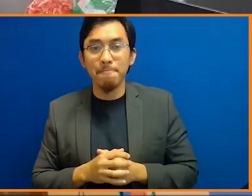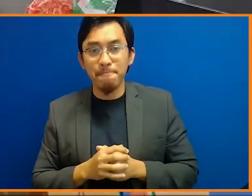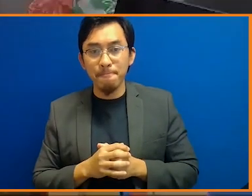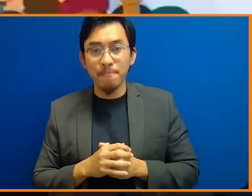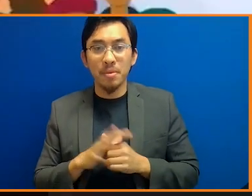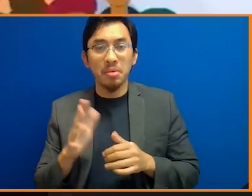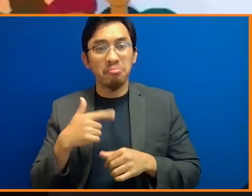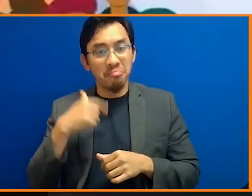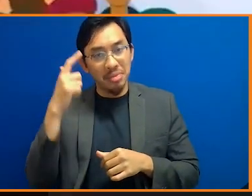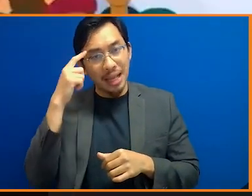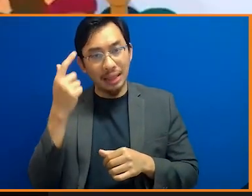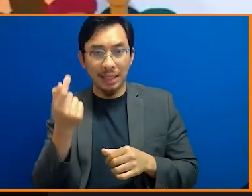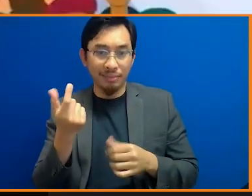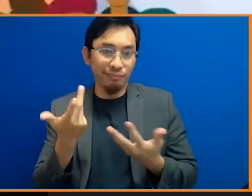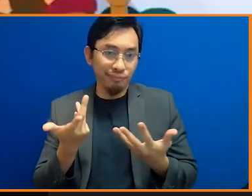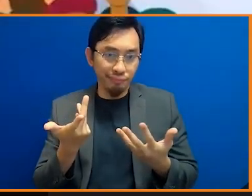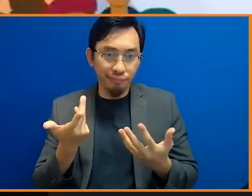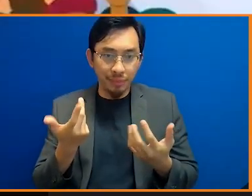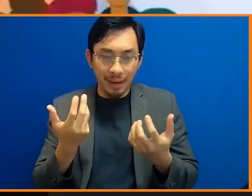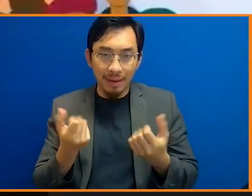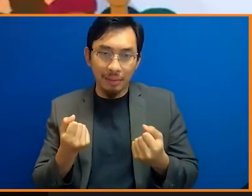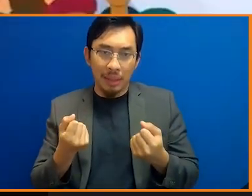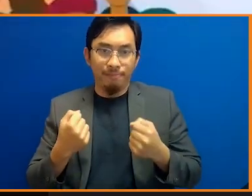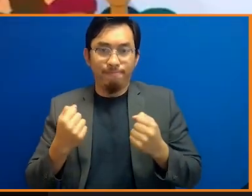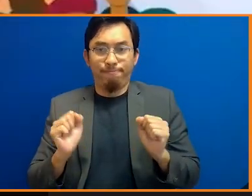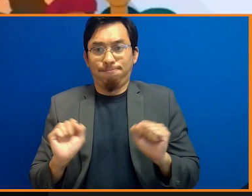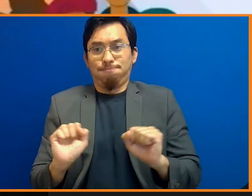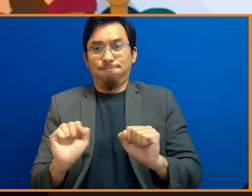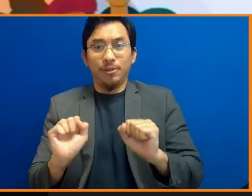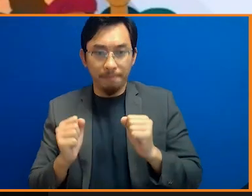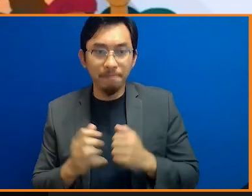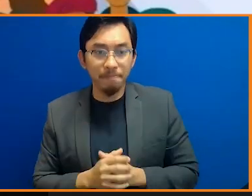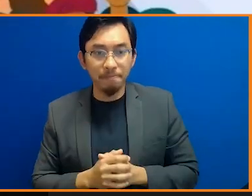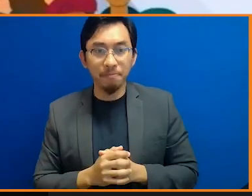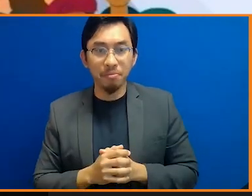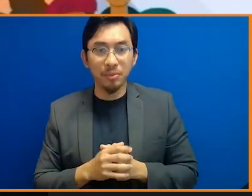I can, because I think you are behind the schedule, I can make a little bit